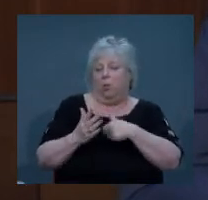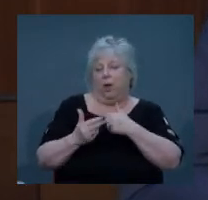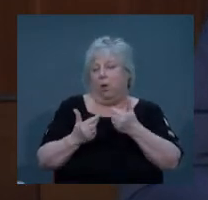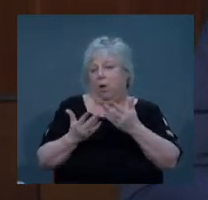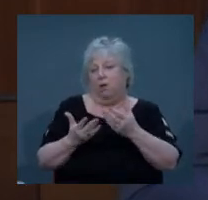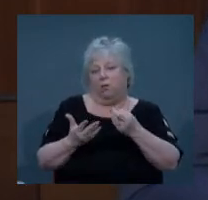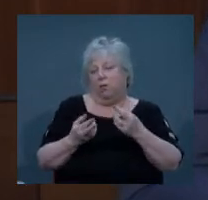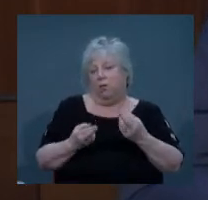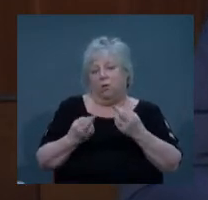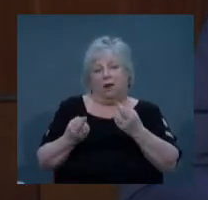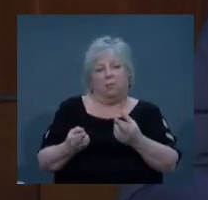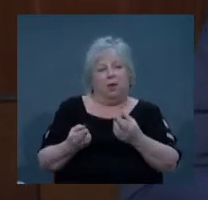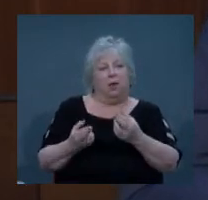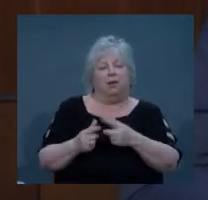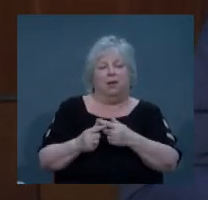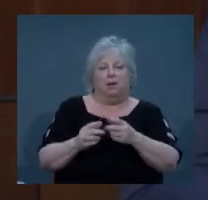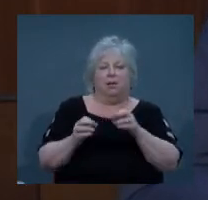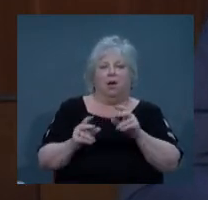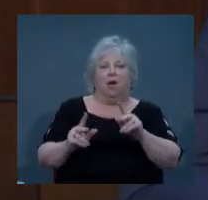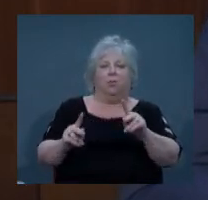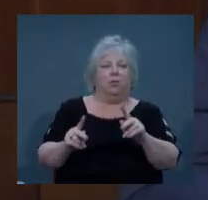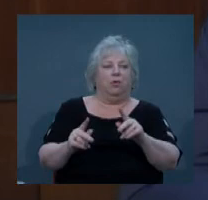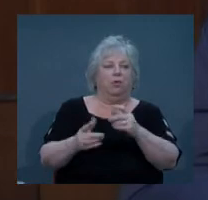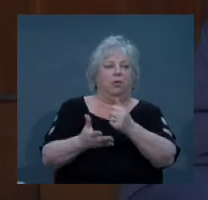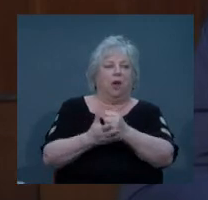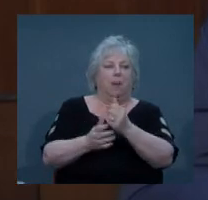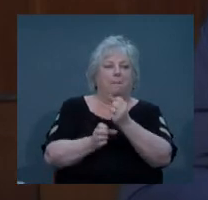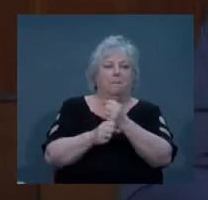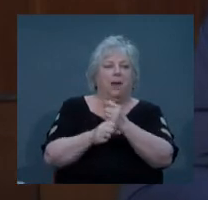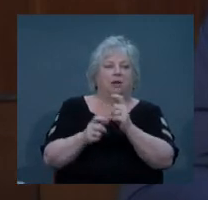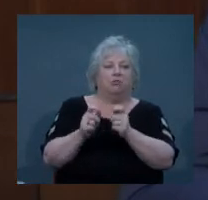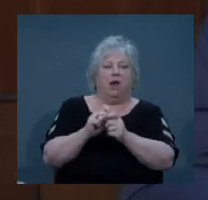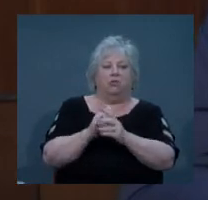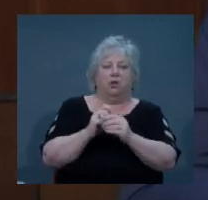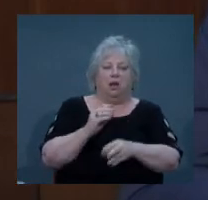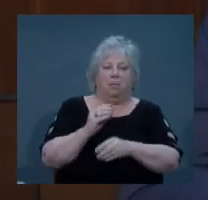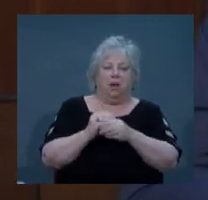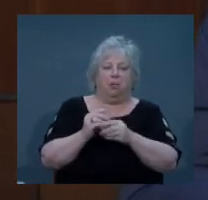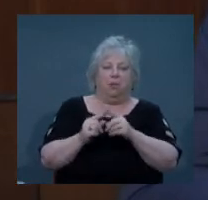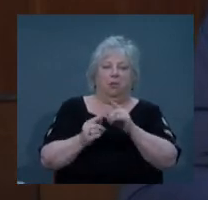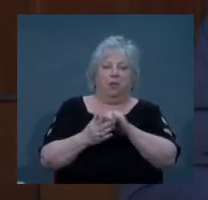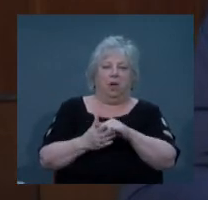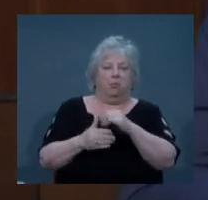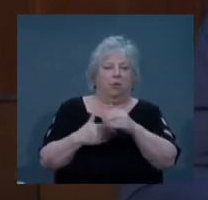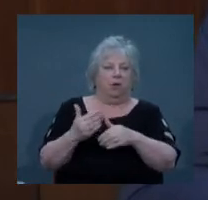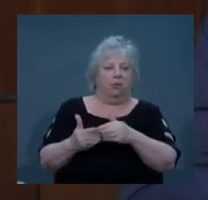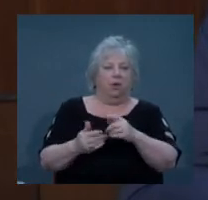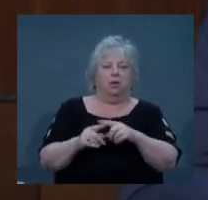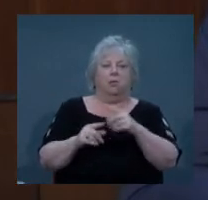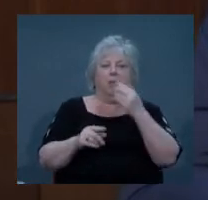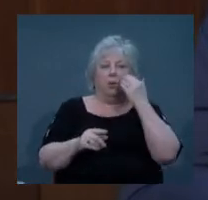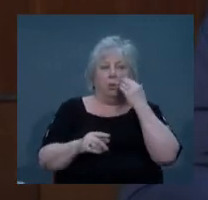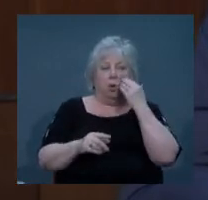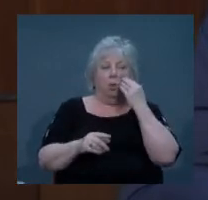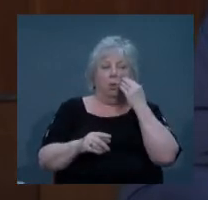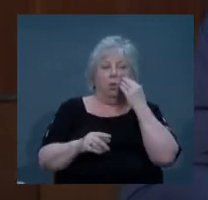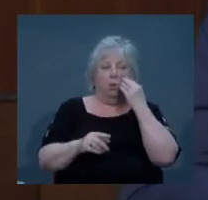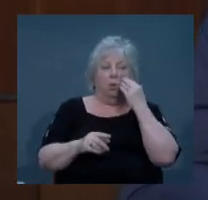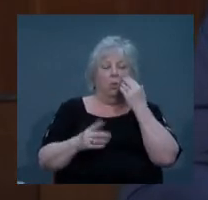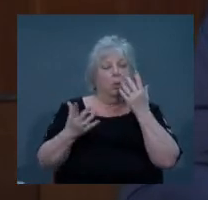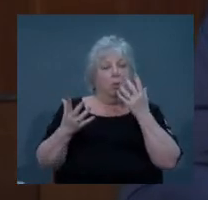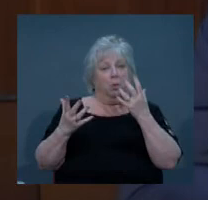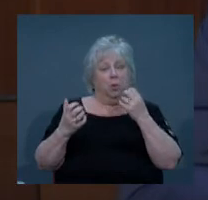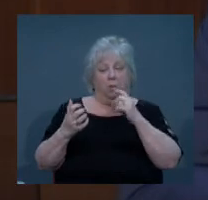or recommend, there's opportunity to help make changes and amendments to that process. But no, I just want to